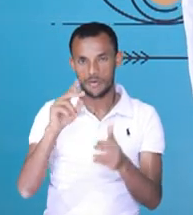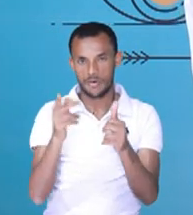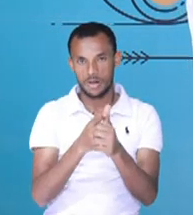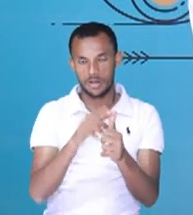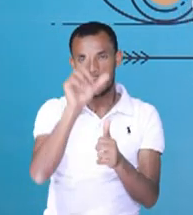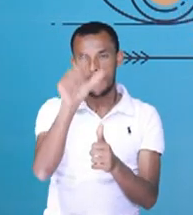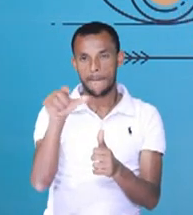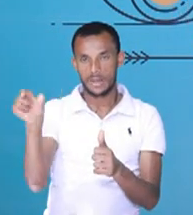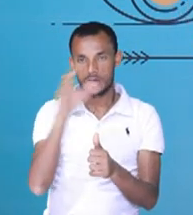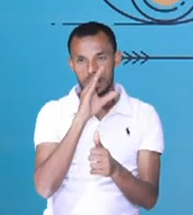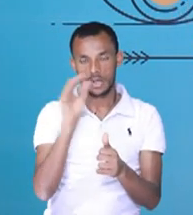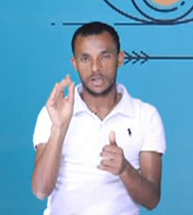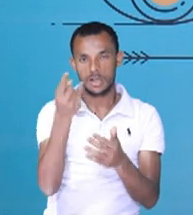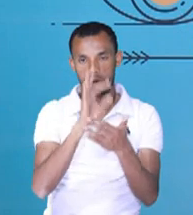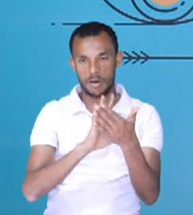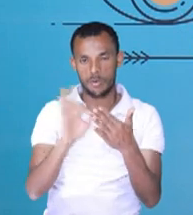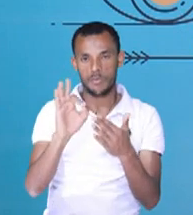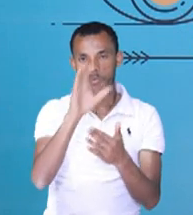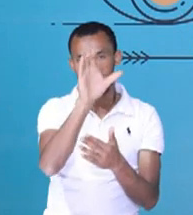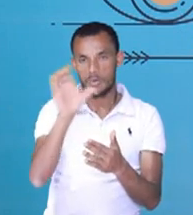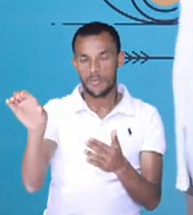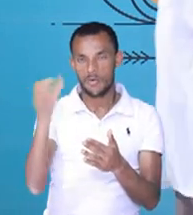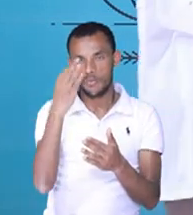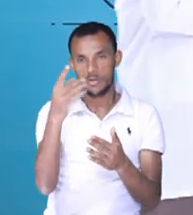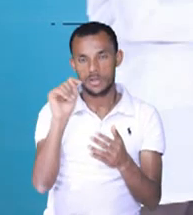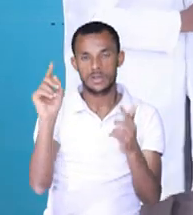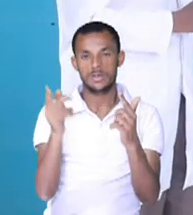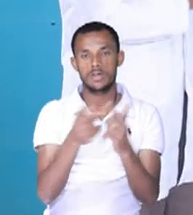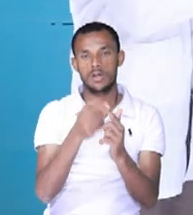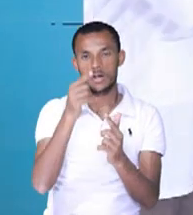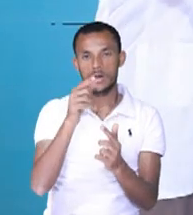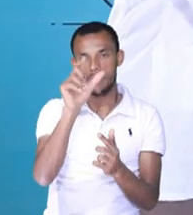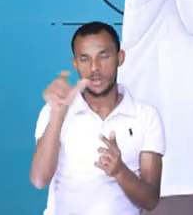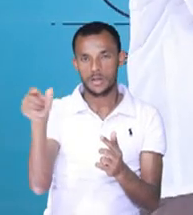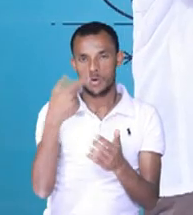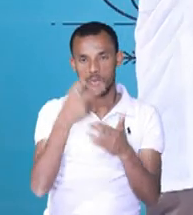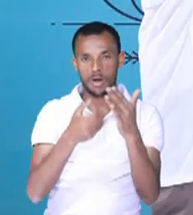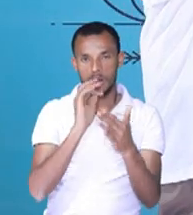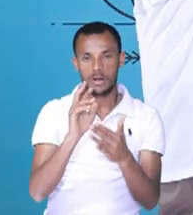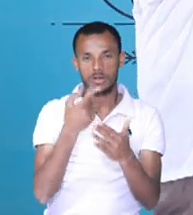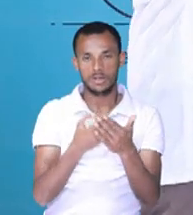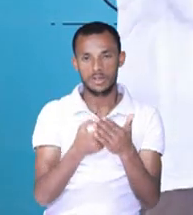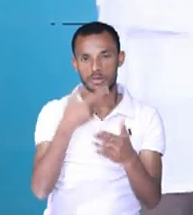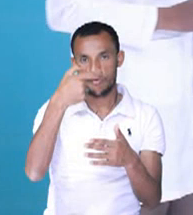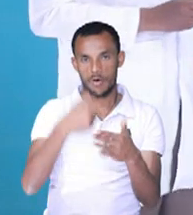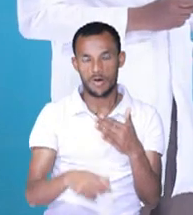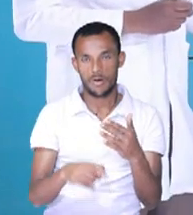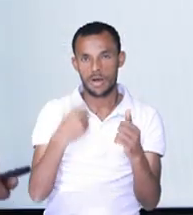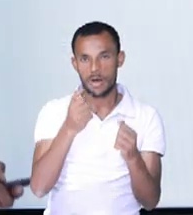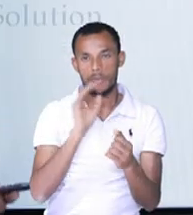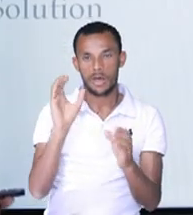matrix and the number of columns of the second matrix it will be. What are these values? These values can